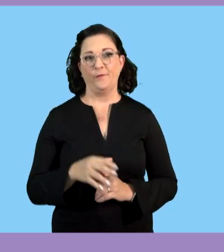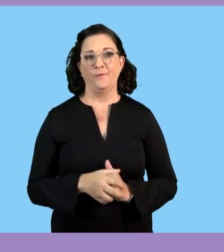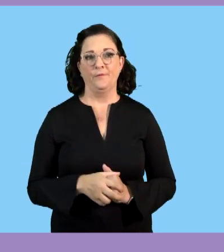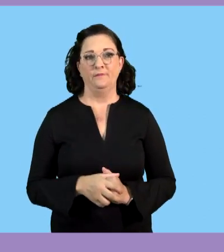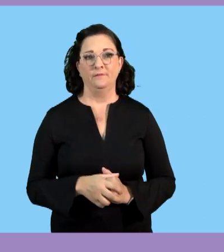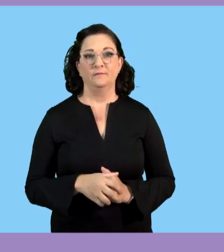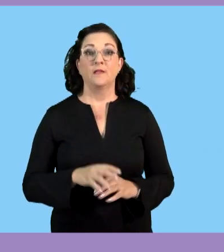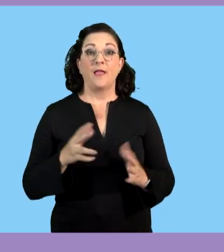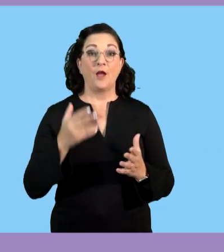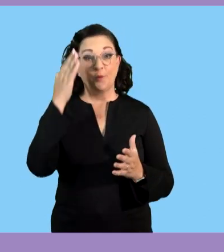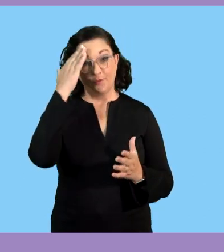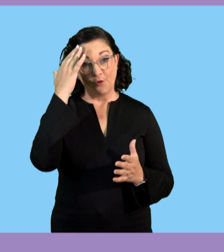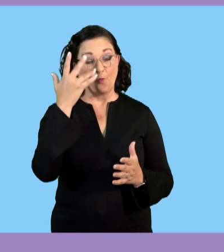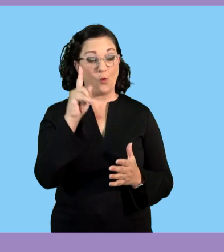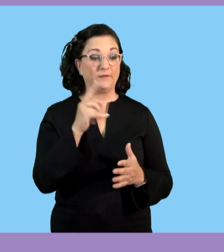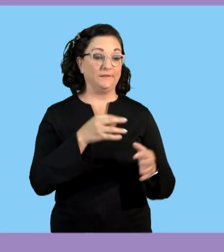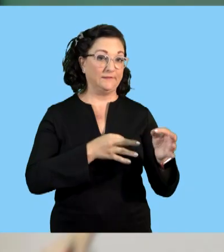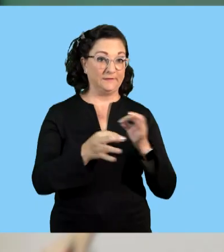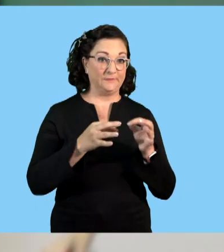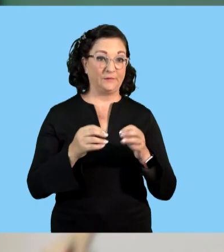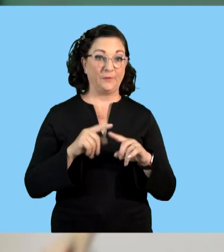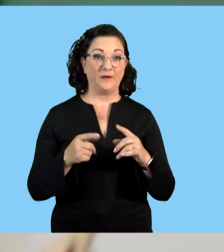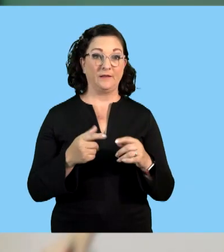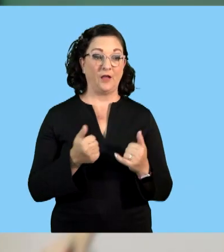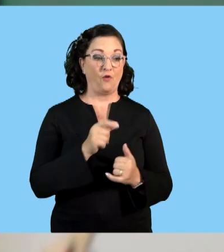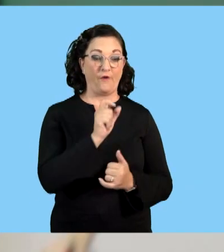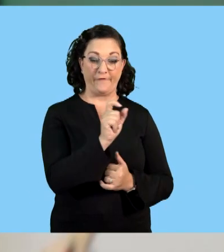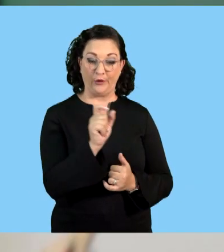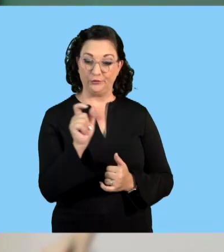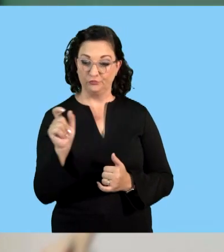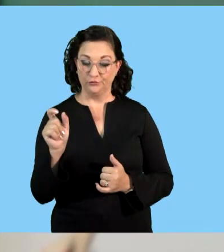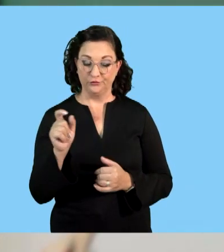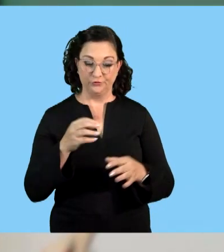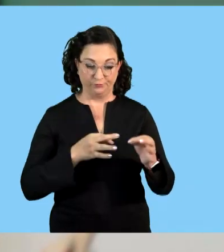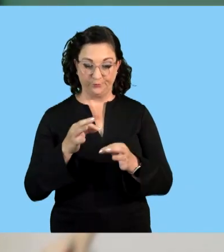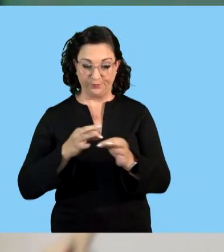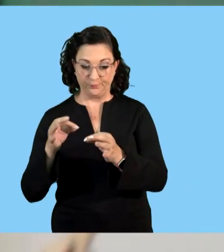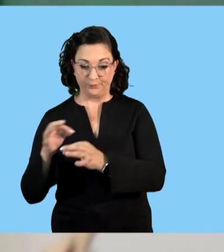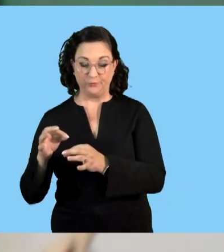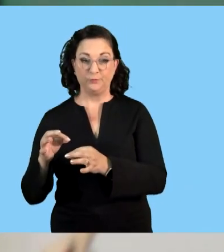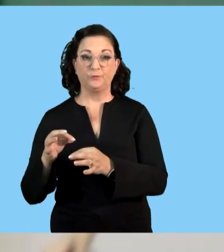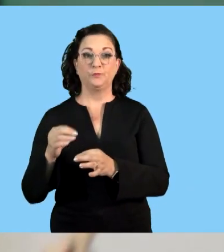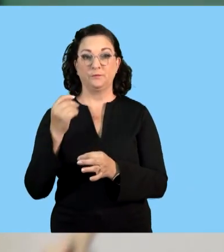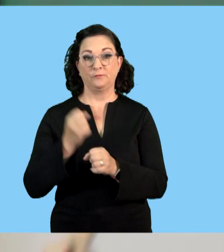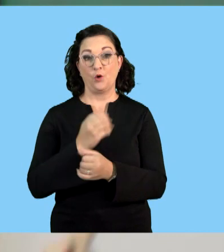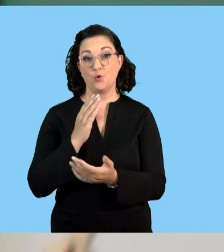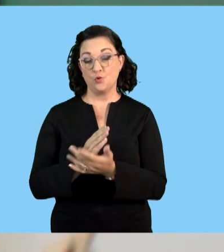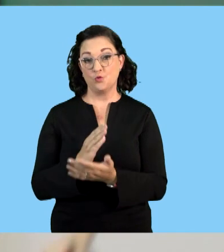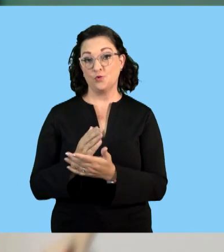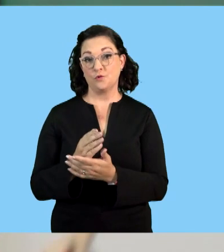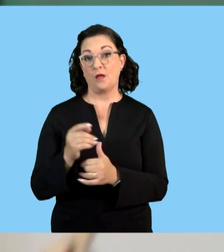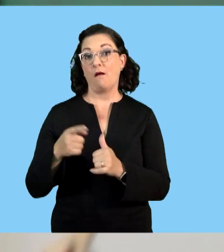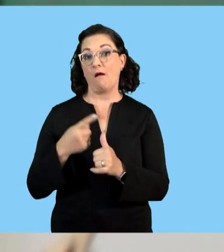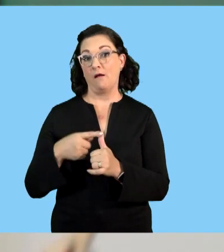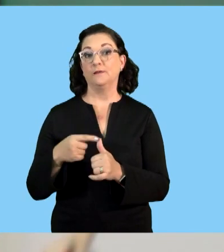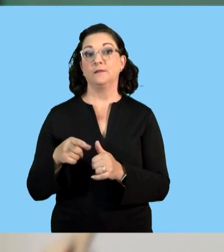an equation by substitution, where we substitute different values and to make sure that we get the same answer on the other side